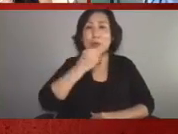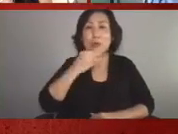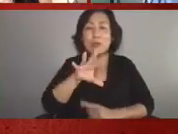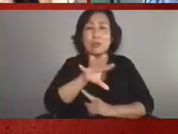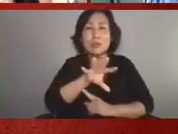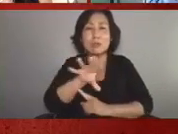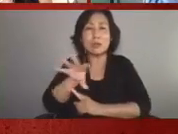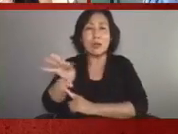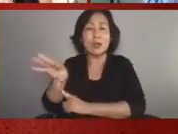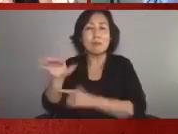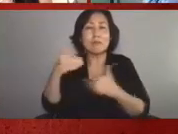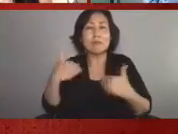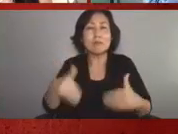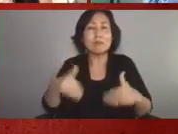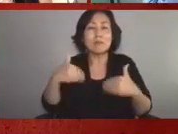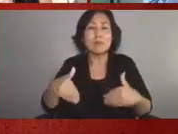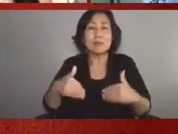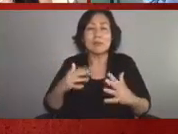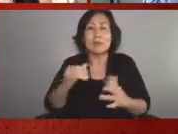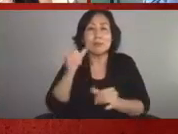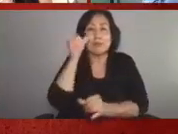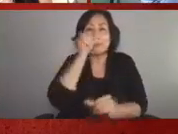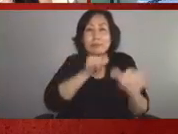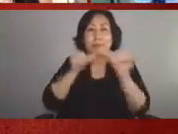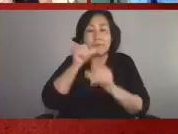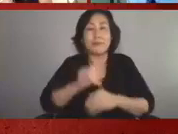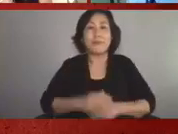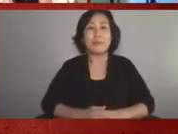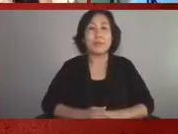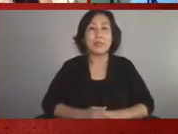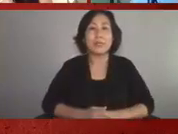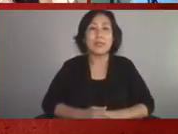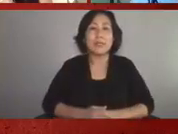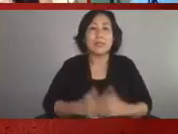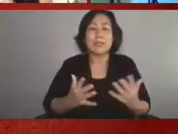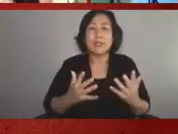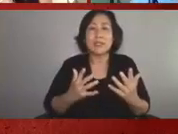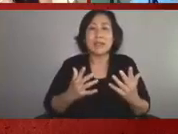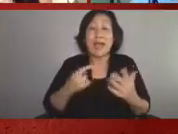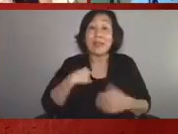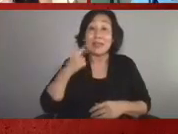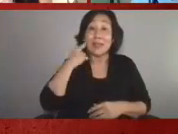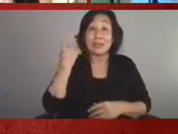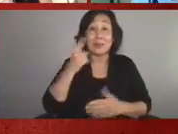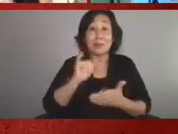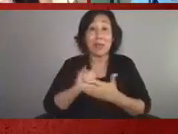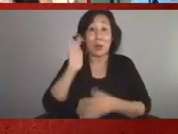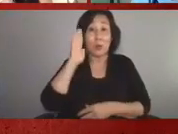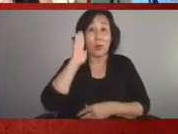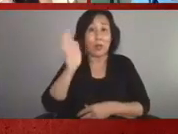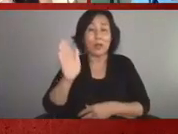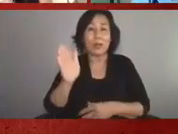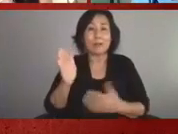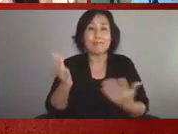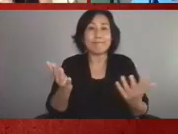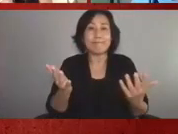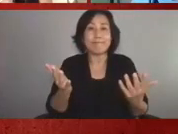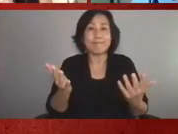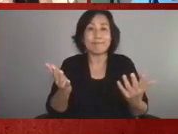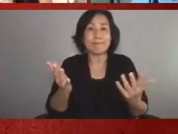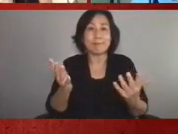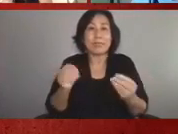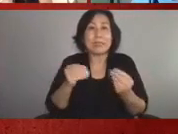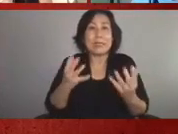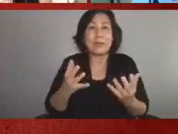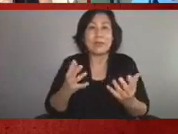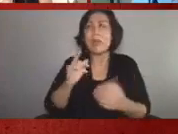The cinematography is ridiculous. It's just, I think it's something that will give. That's the